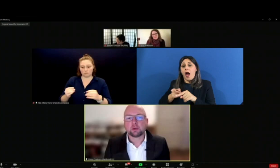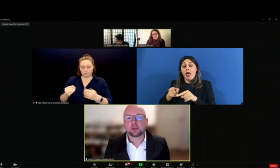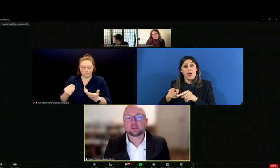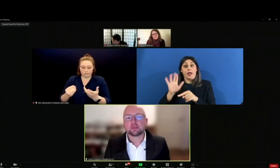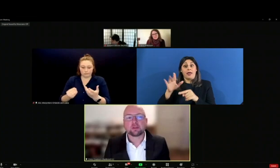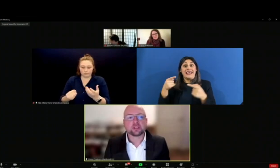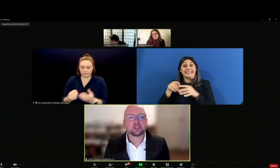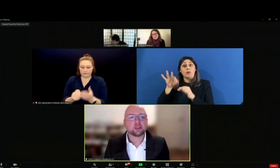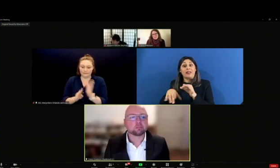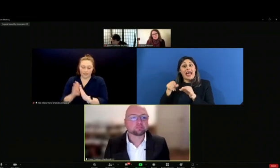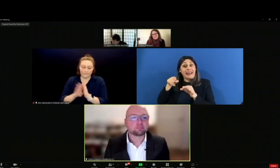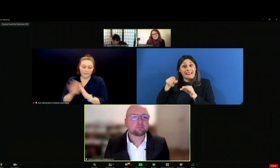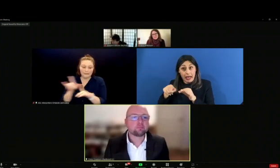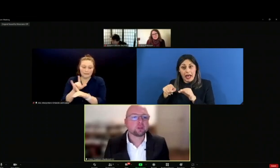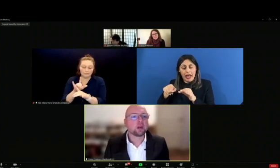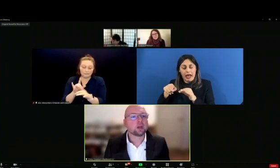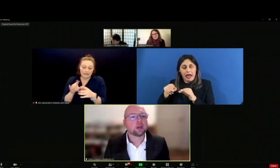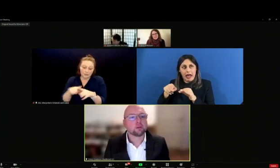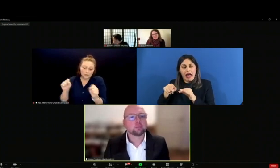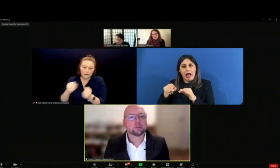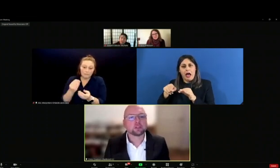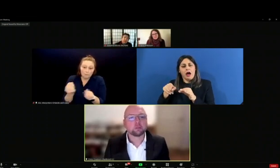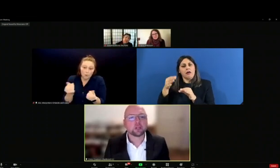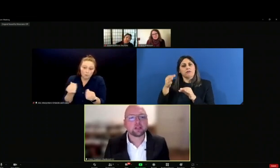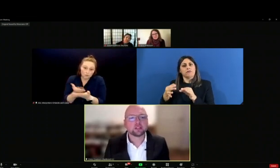greater communicative efficiency,